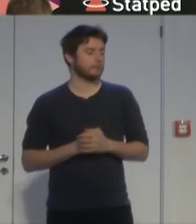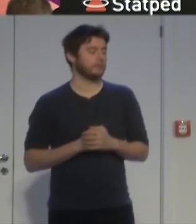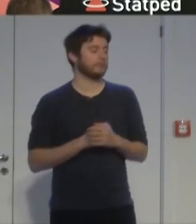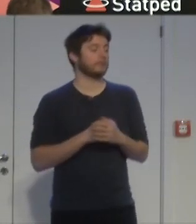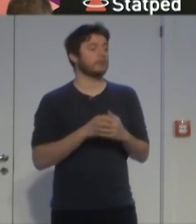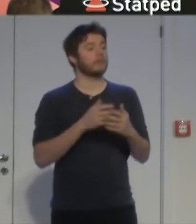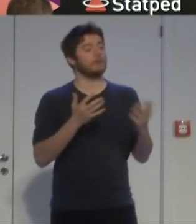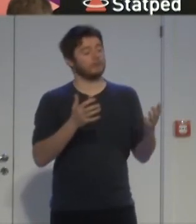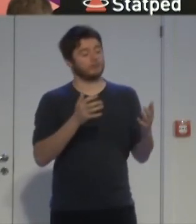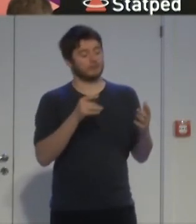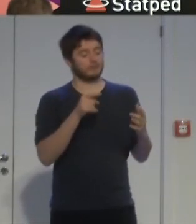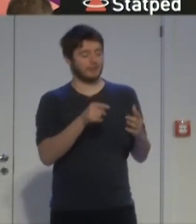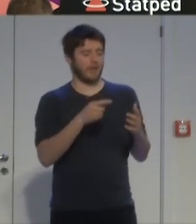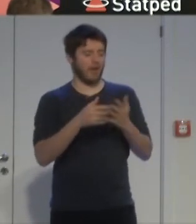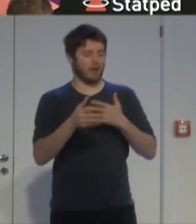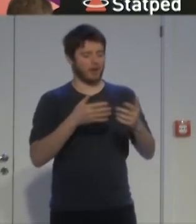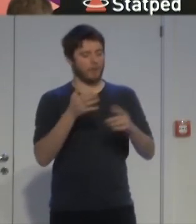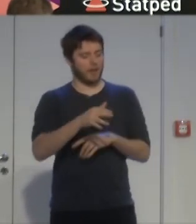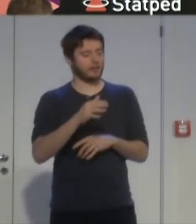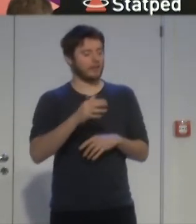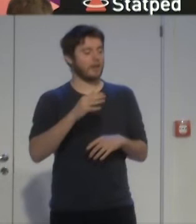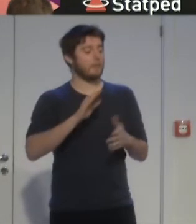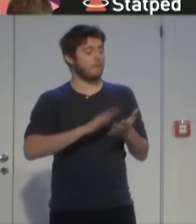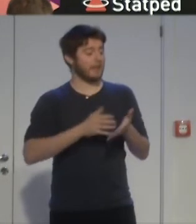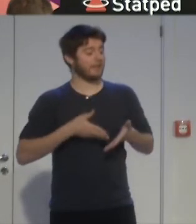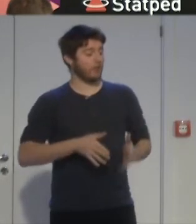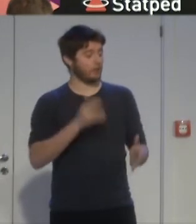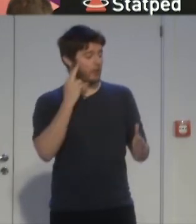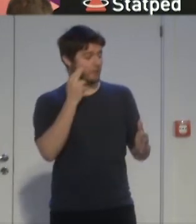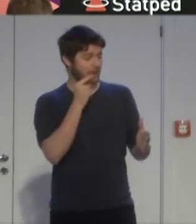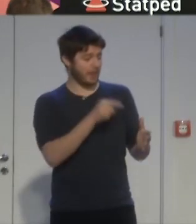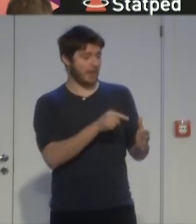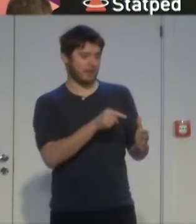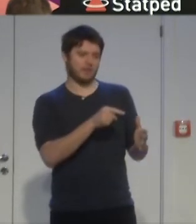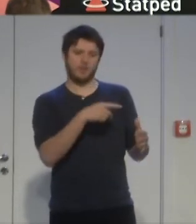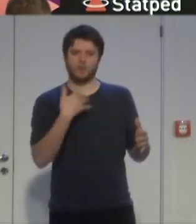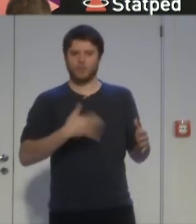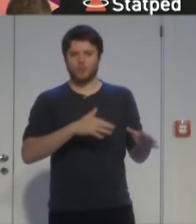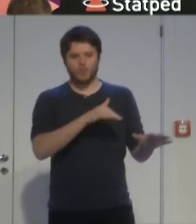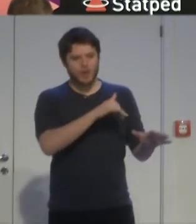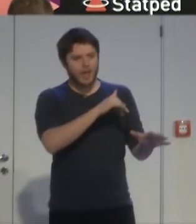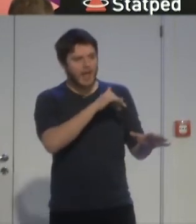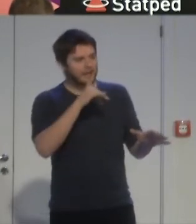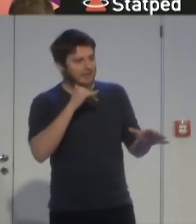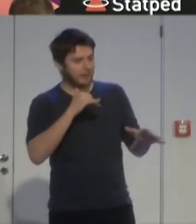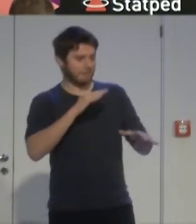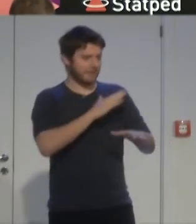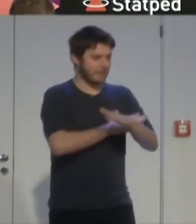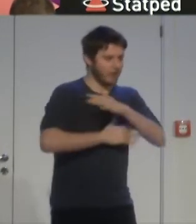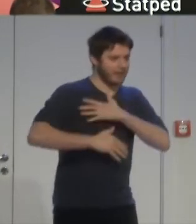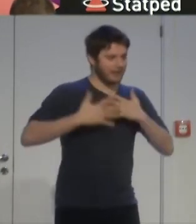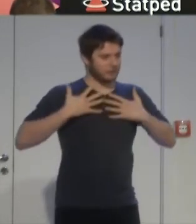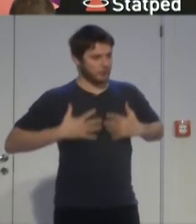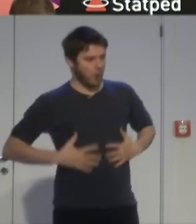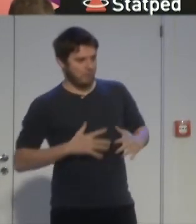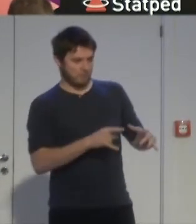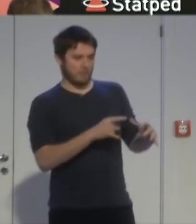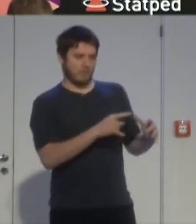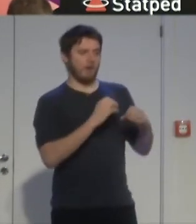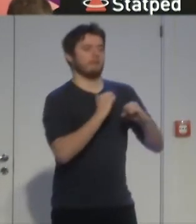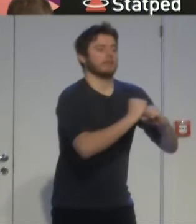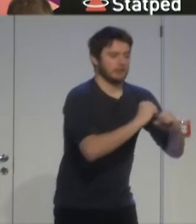That, of course, has to do with the fact that congenital deaf blindness is such an extremely bodily, tactile circumstance.